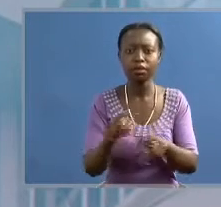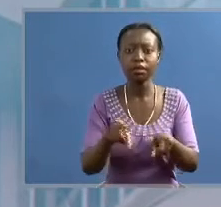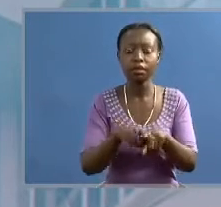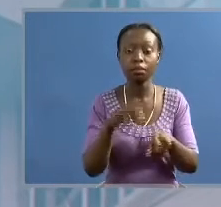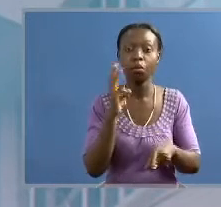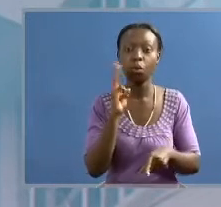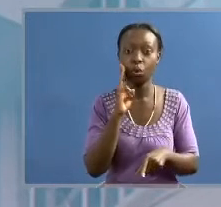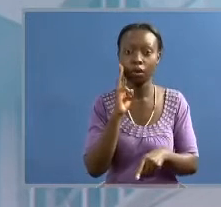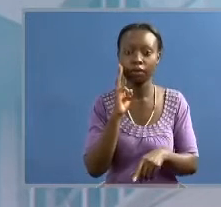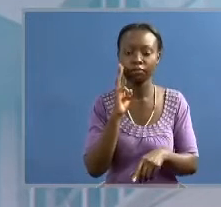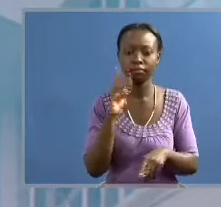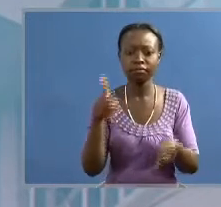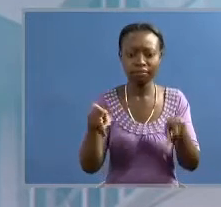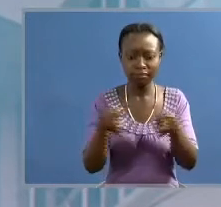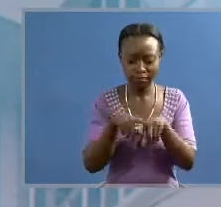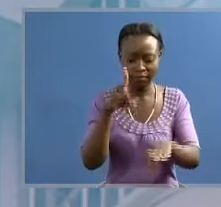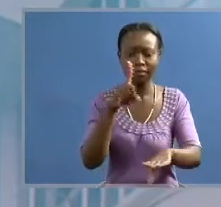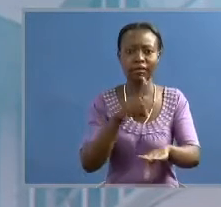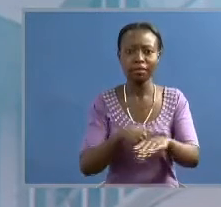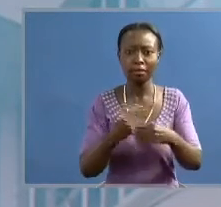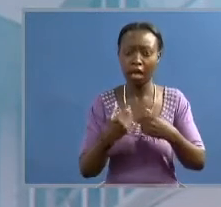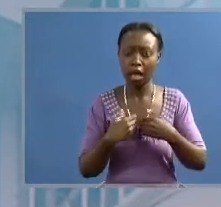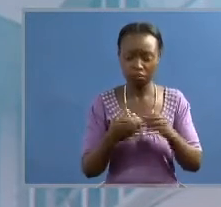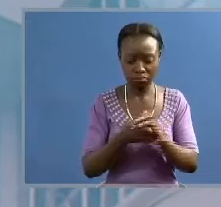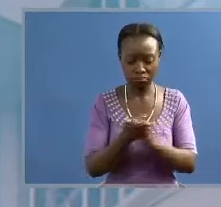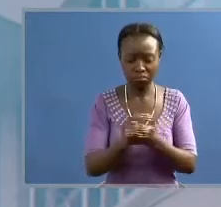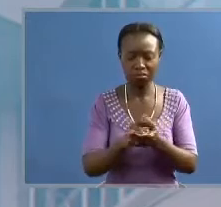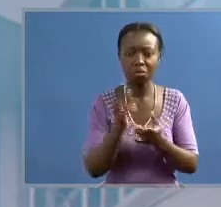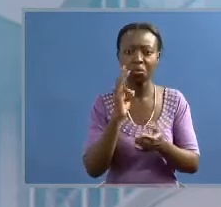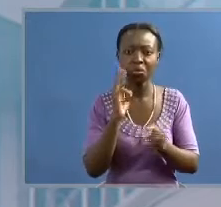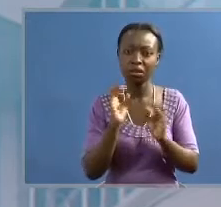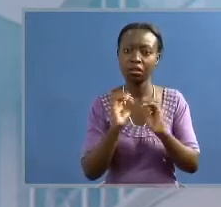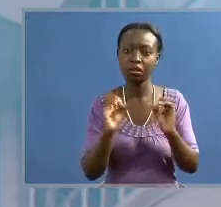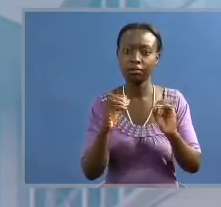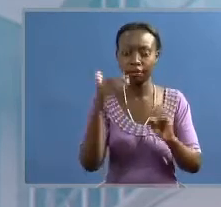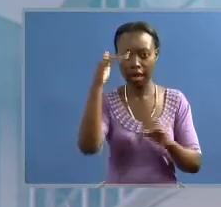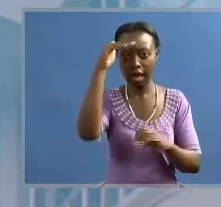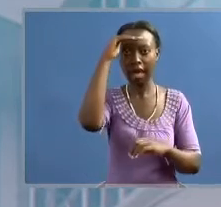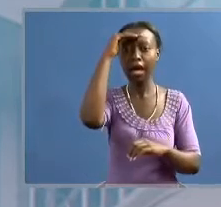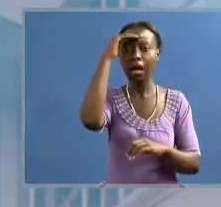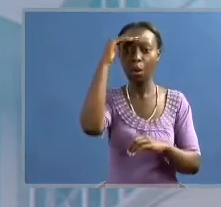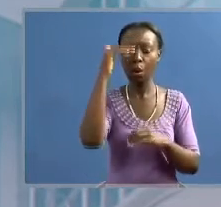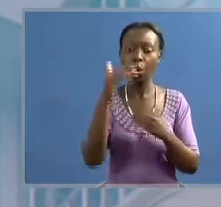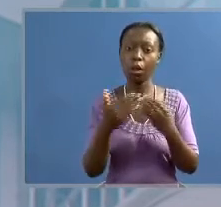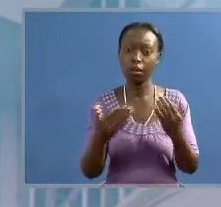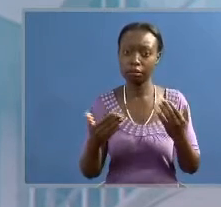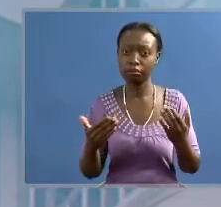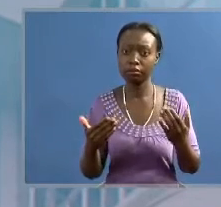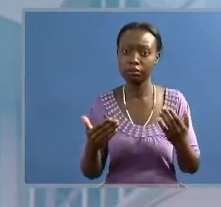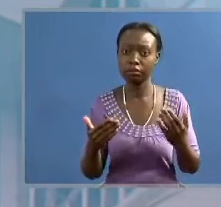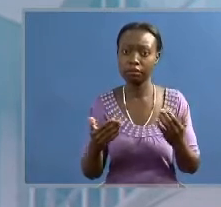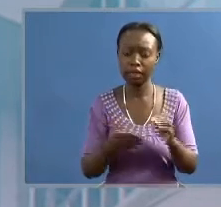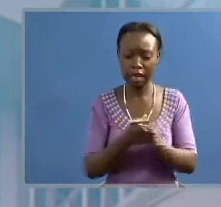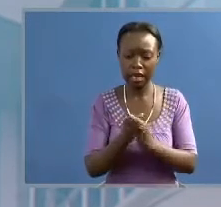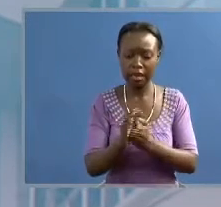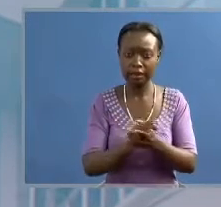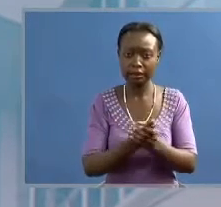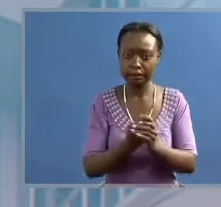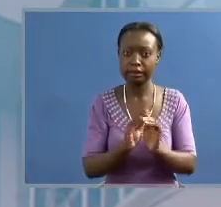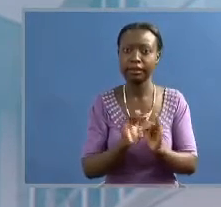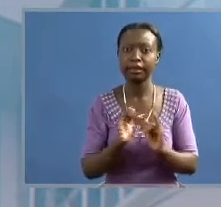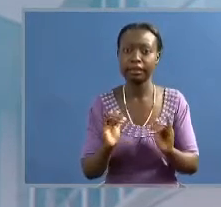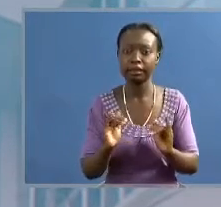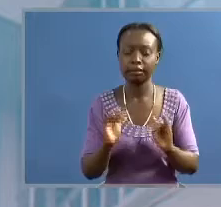And also, whenever we don't have the soap and water, to use alcohol-based hand rubs or sanitizers. That would